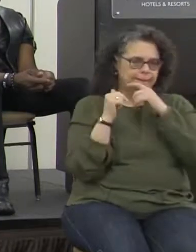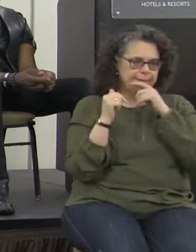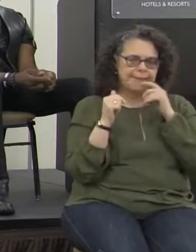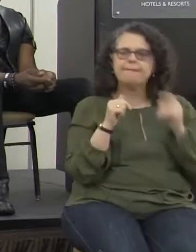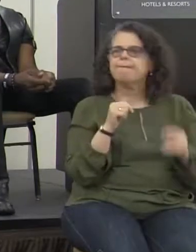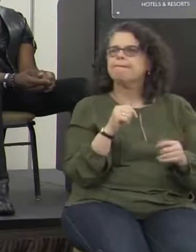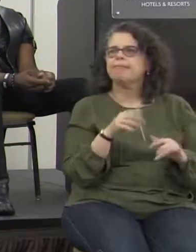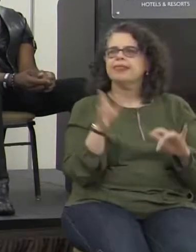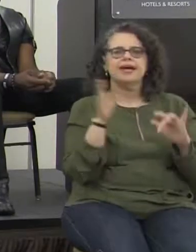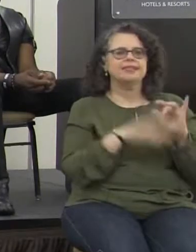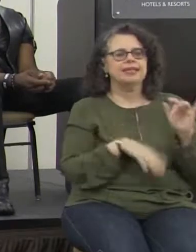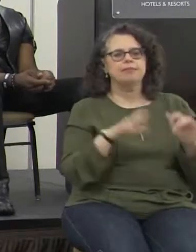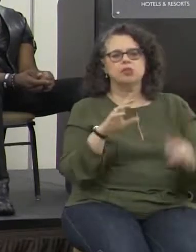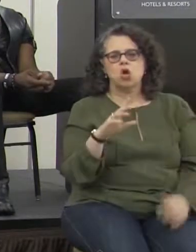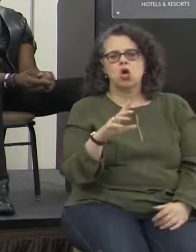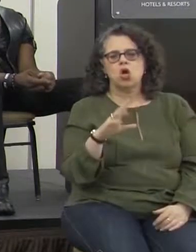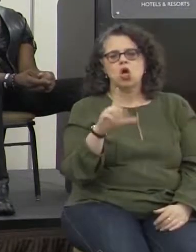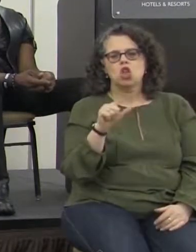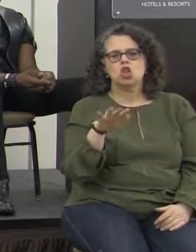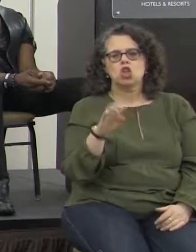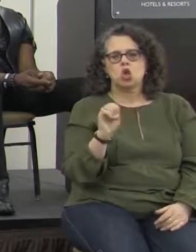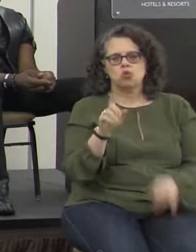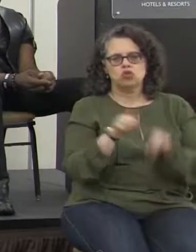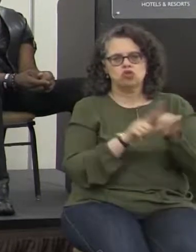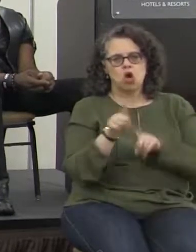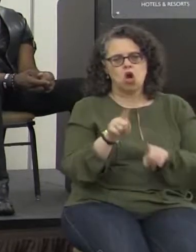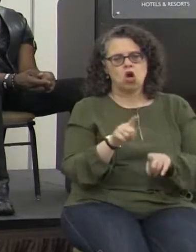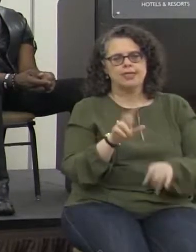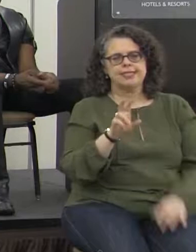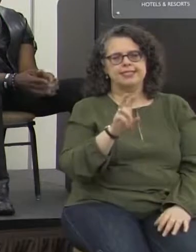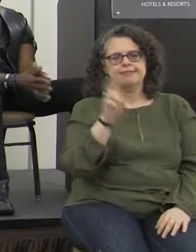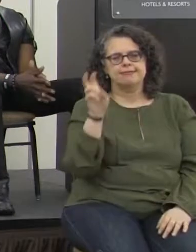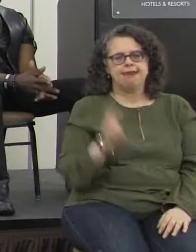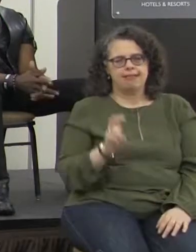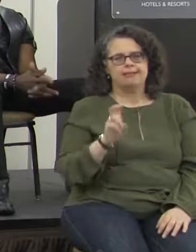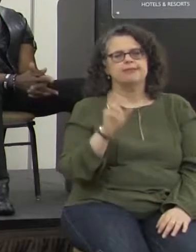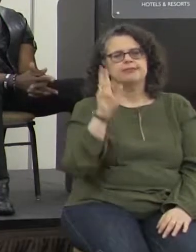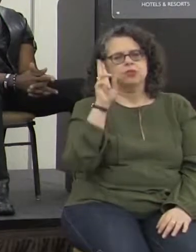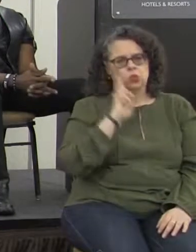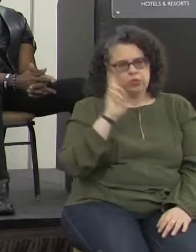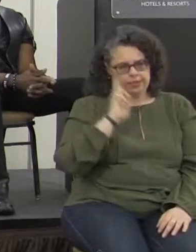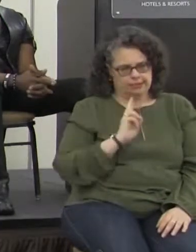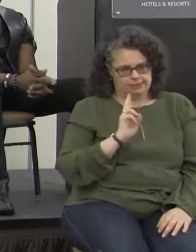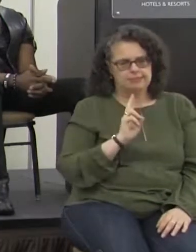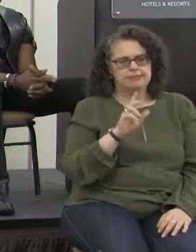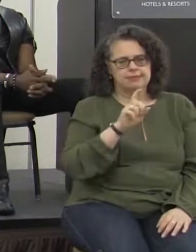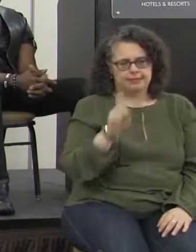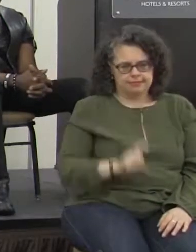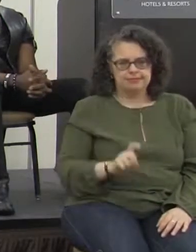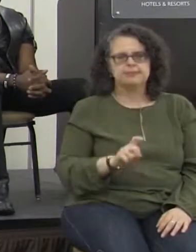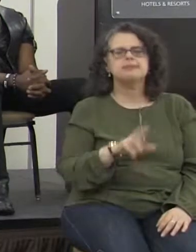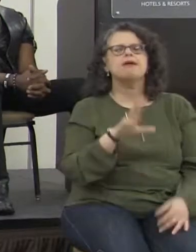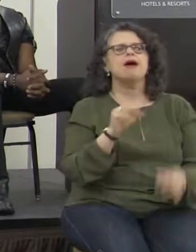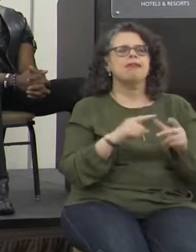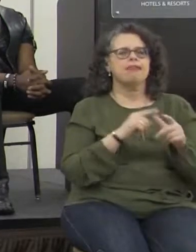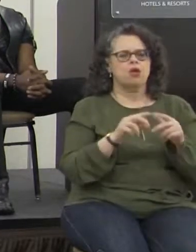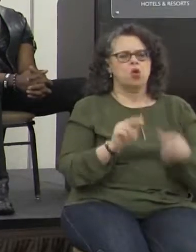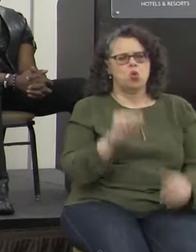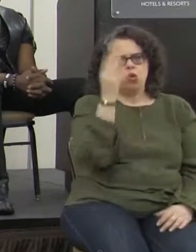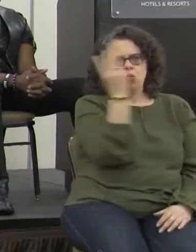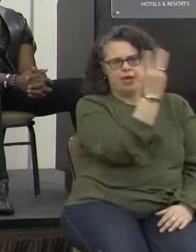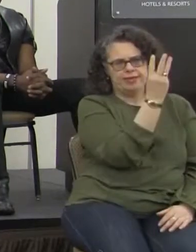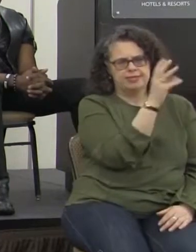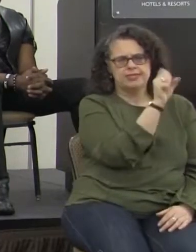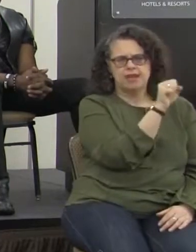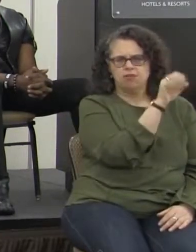over Lone Star, which is Dallas and Houston area, and then Northwest,